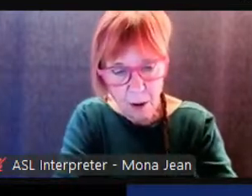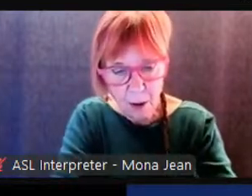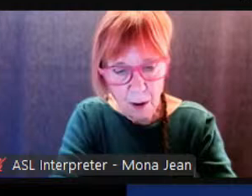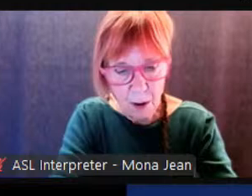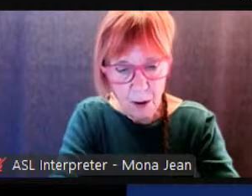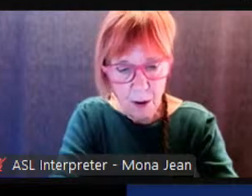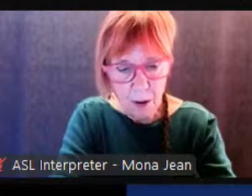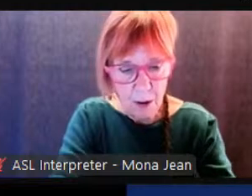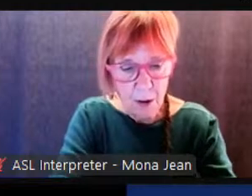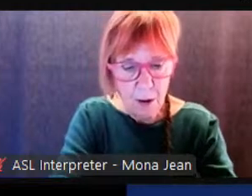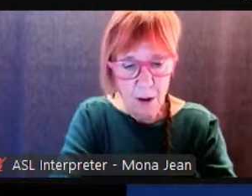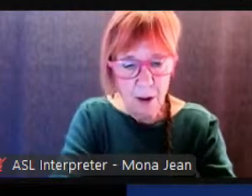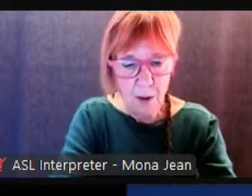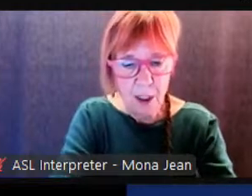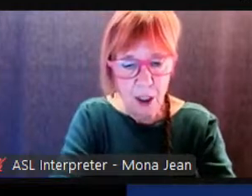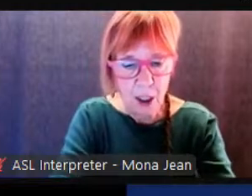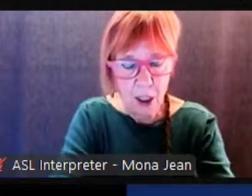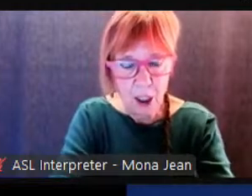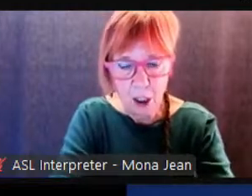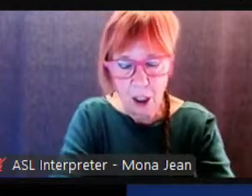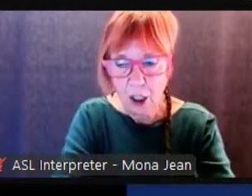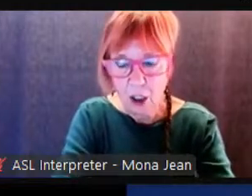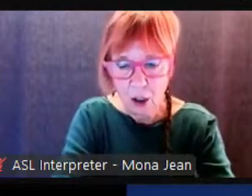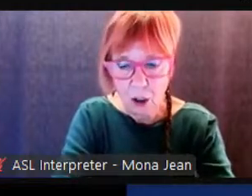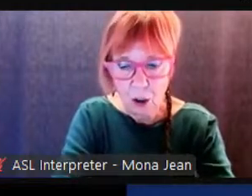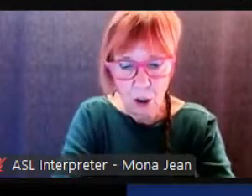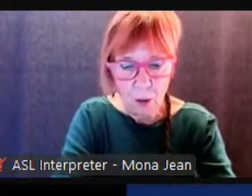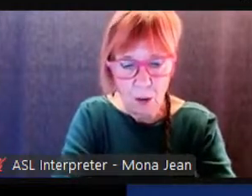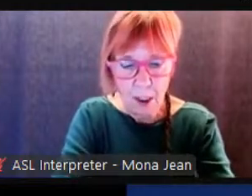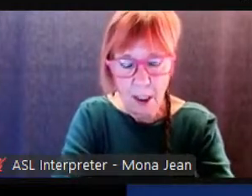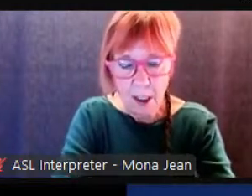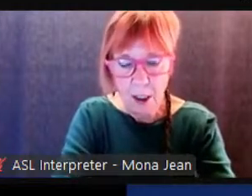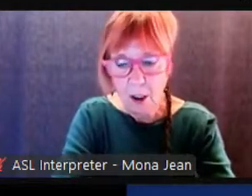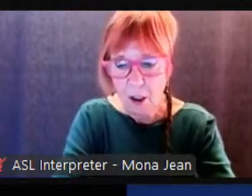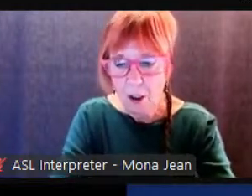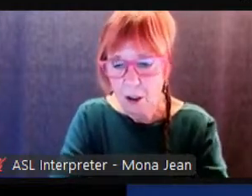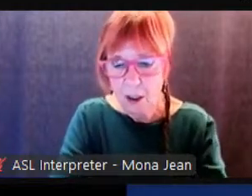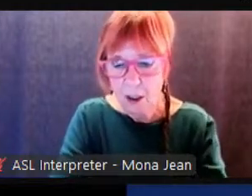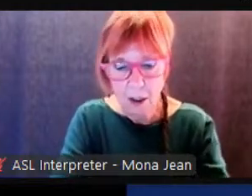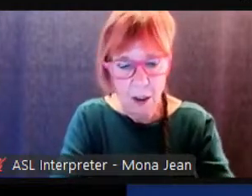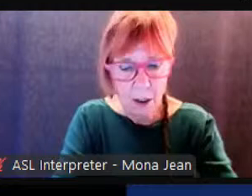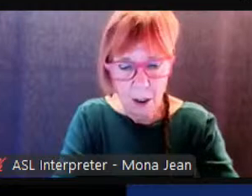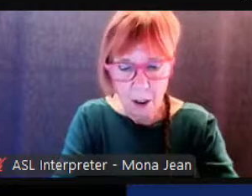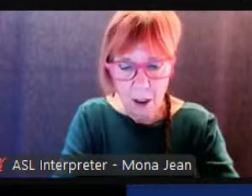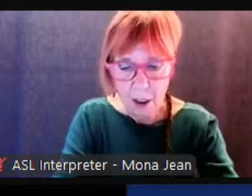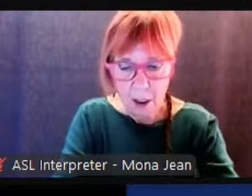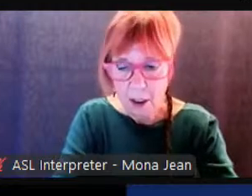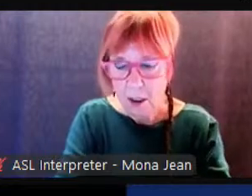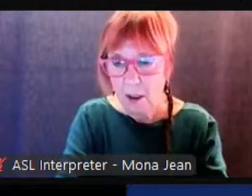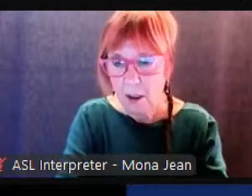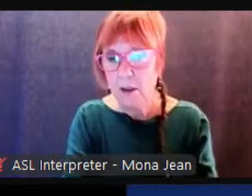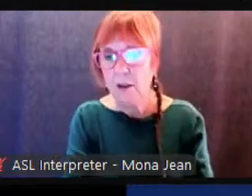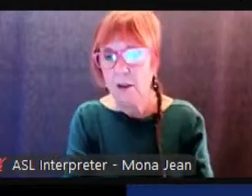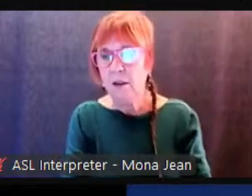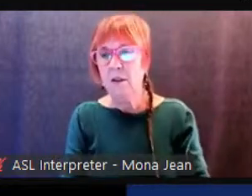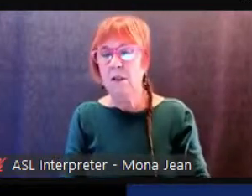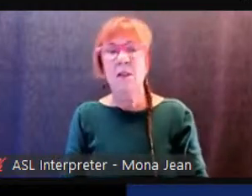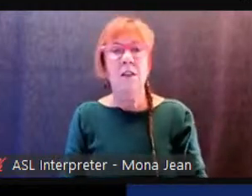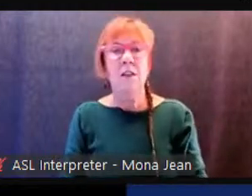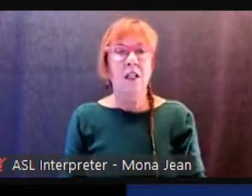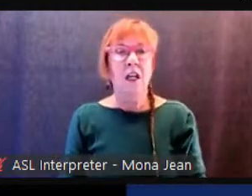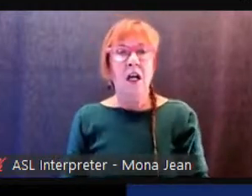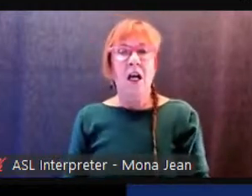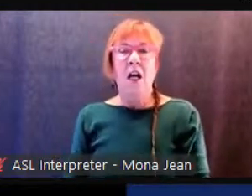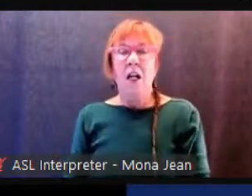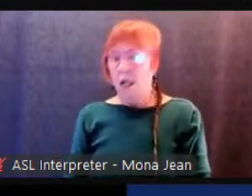Bill Kimberling, GM of Las Flores Water Company. Las Flores still has a do not drink, do not boil order in effect